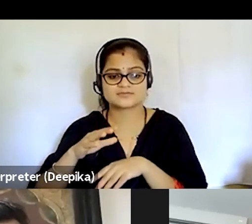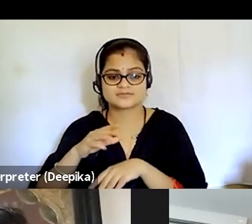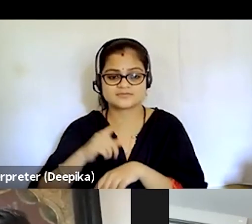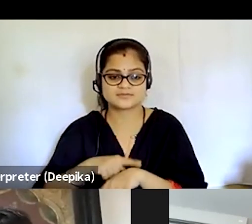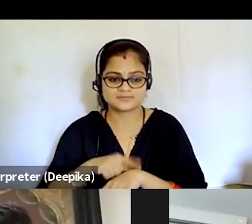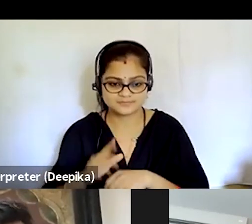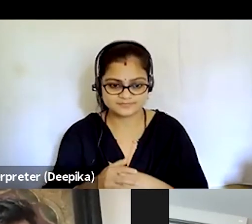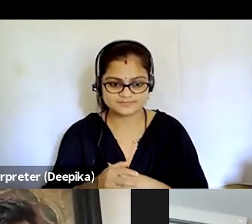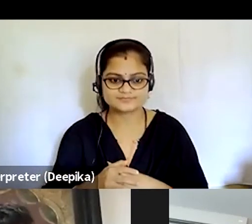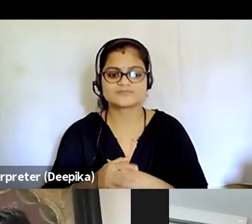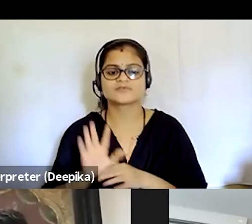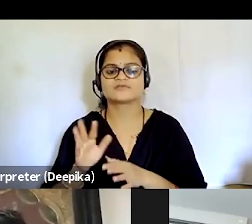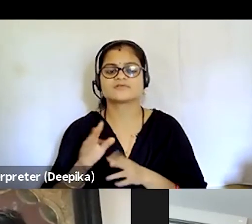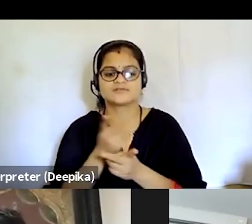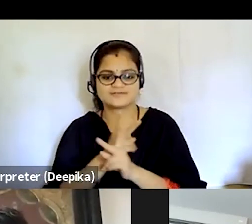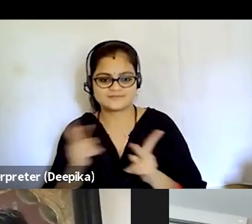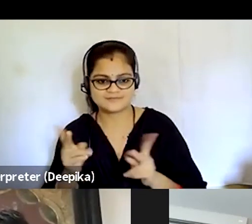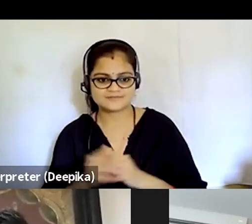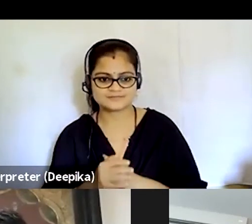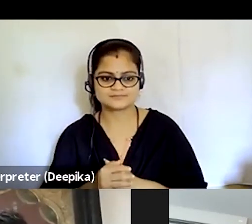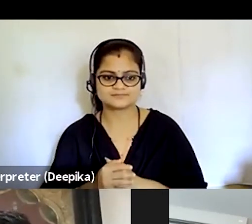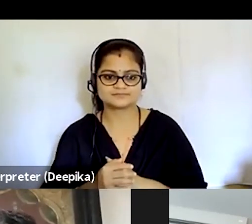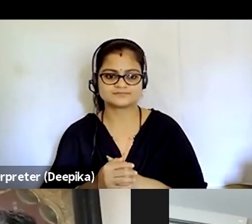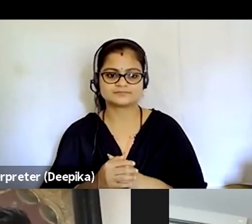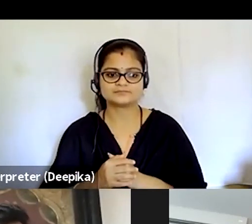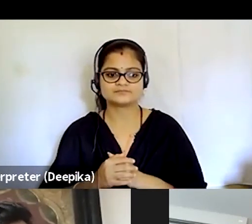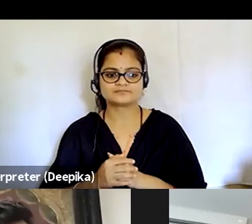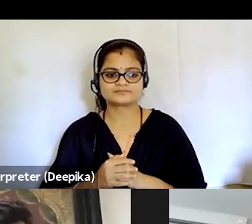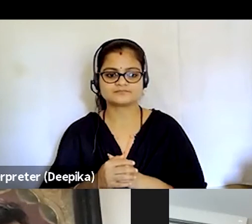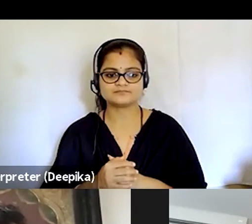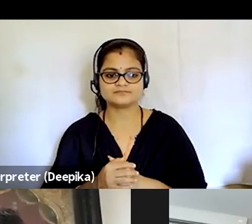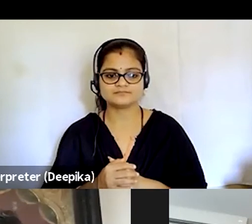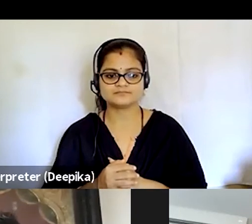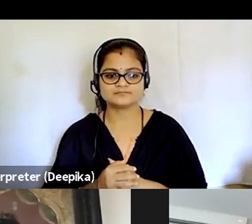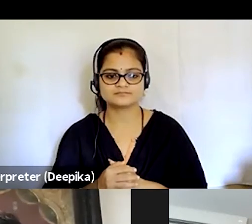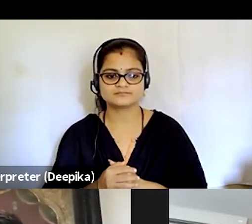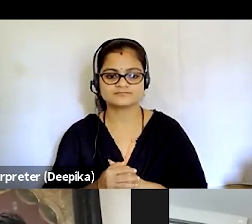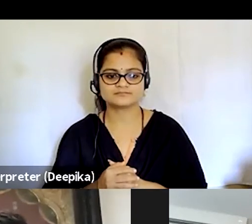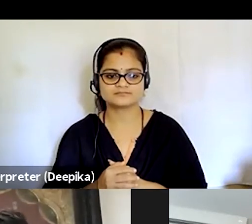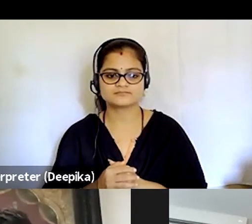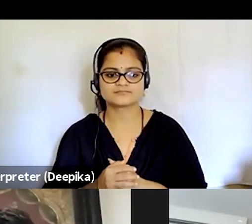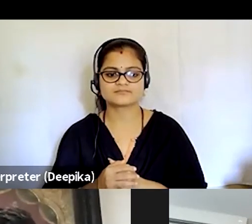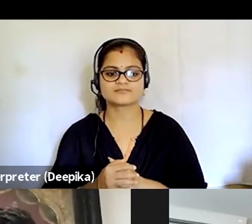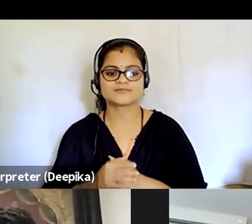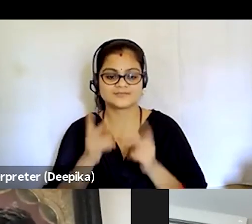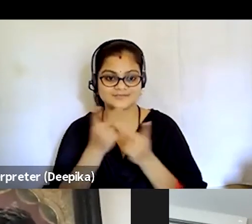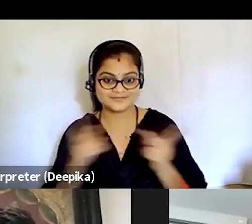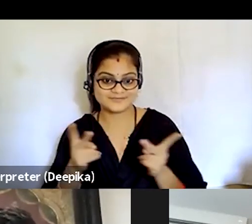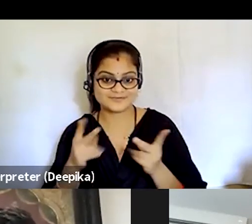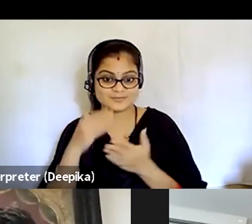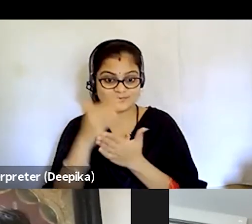more of a hybrid thing. If I'm doing a live gig somewhere and it's an interesting venue, I kind of live stream it as well. So